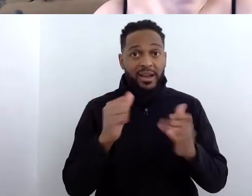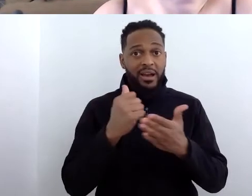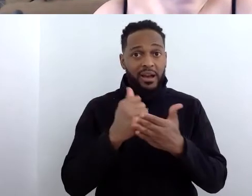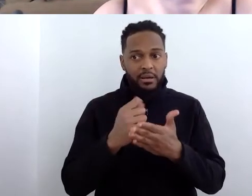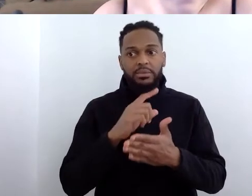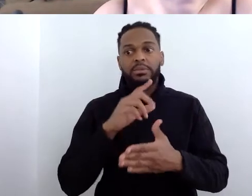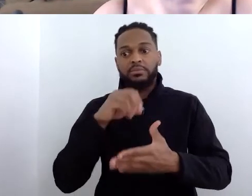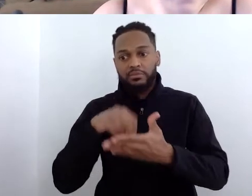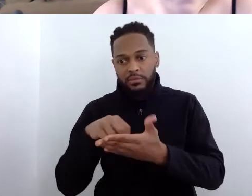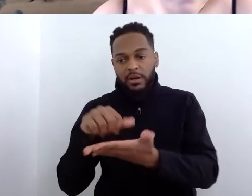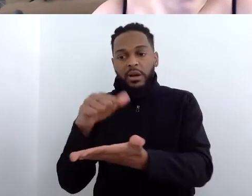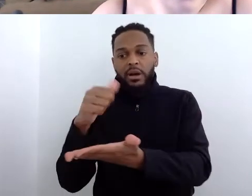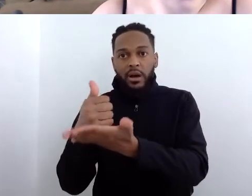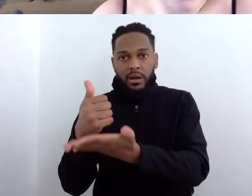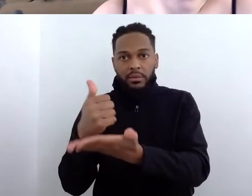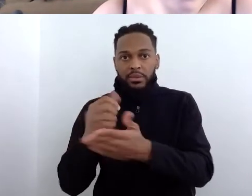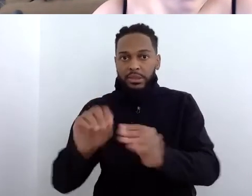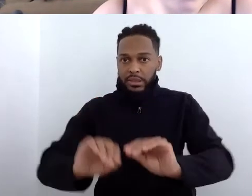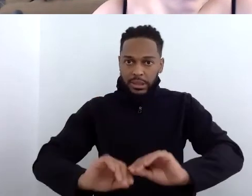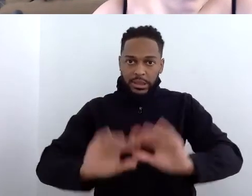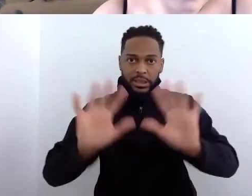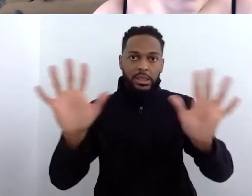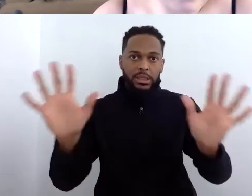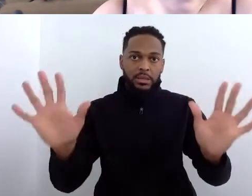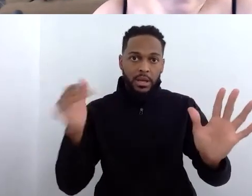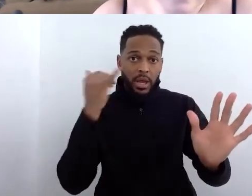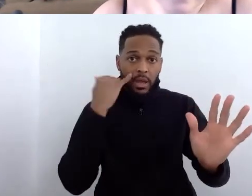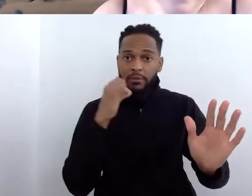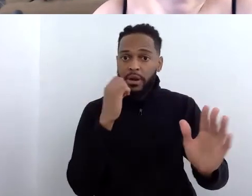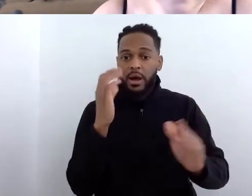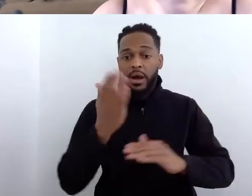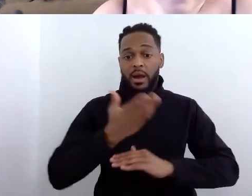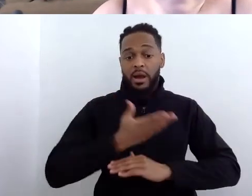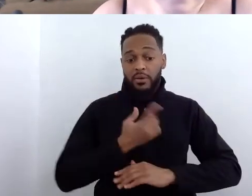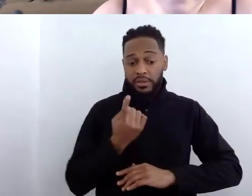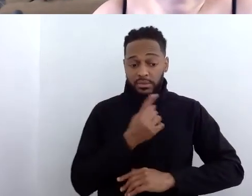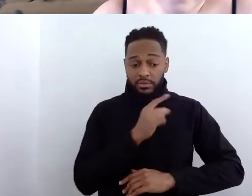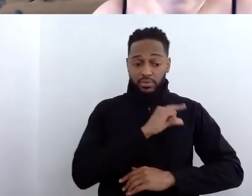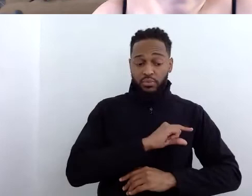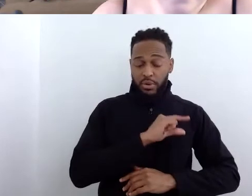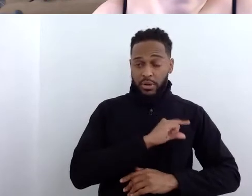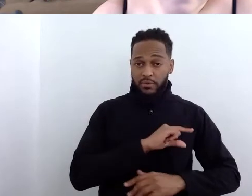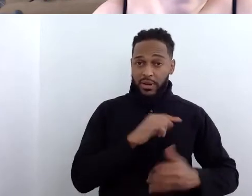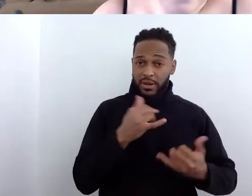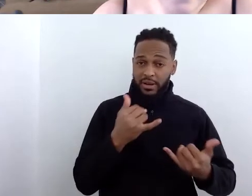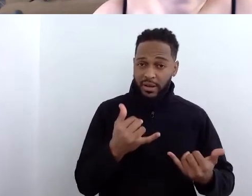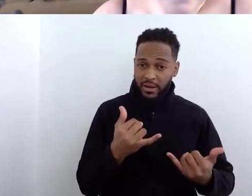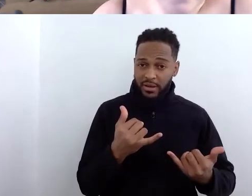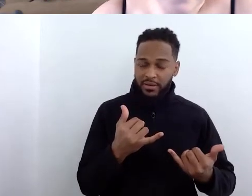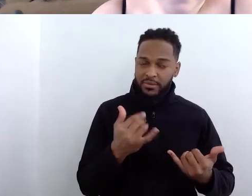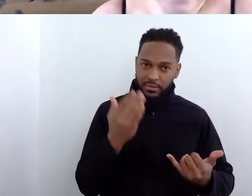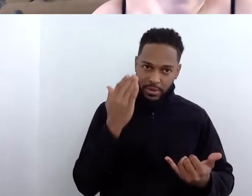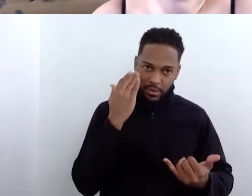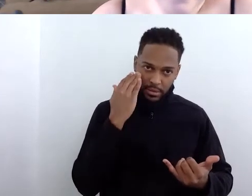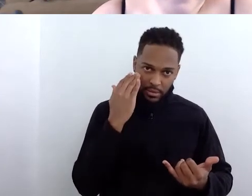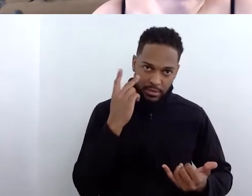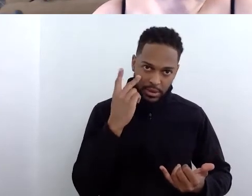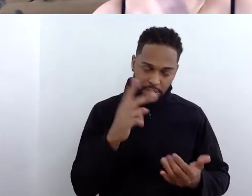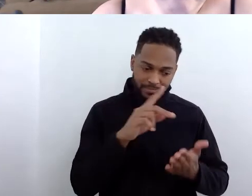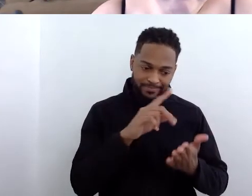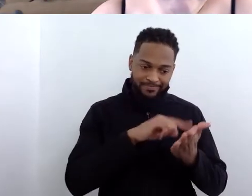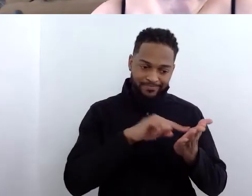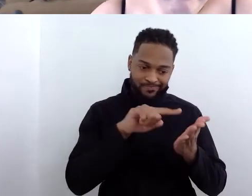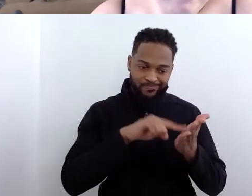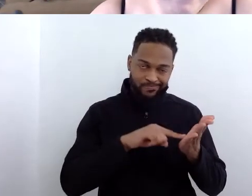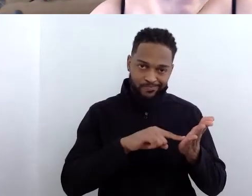flagrantly obvious, if we're not hiring someone that's qualified now, that it's, there's some prejudice there.